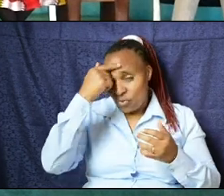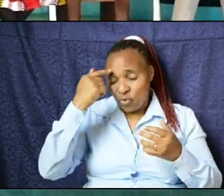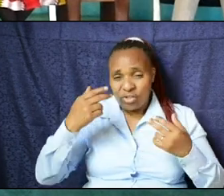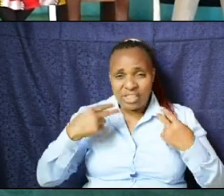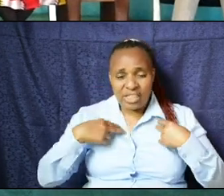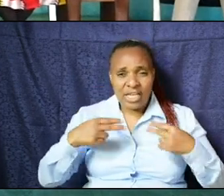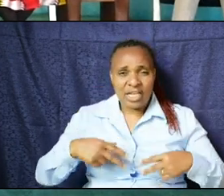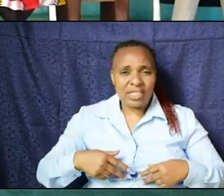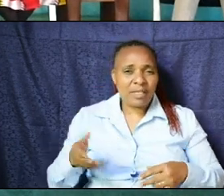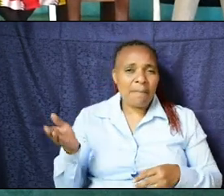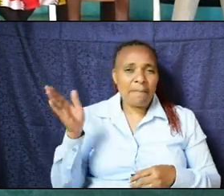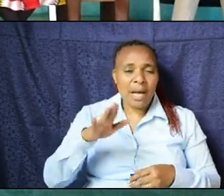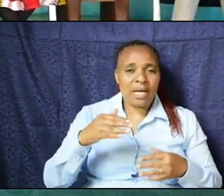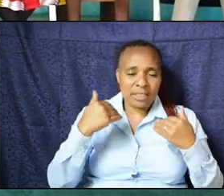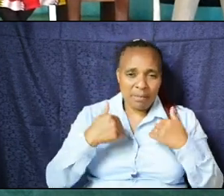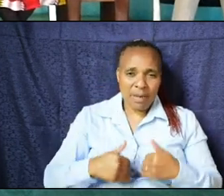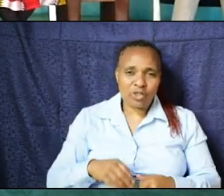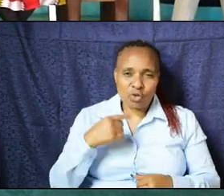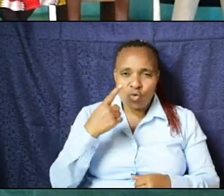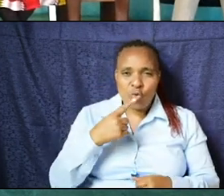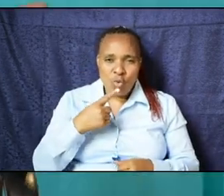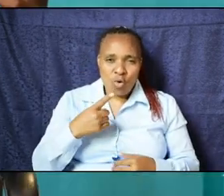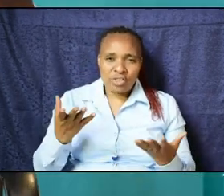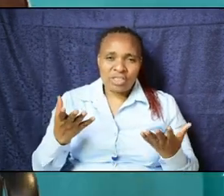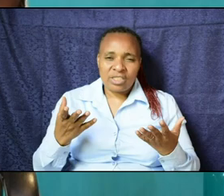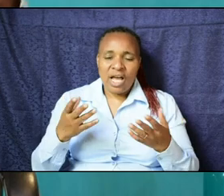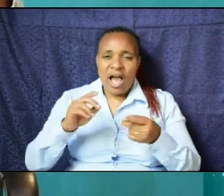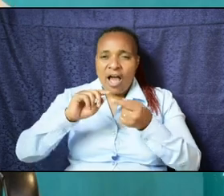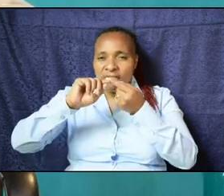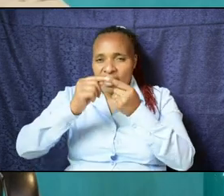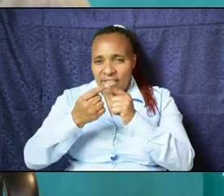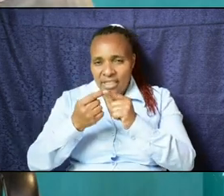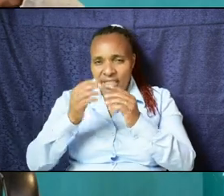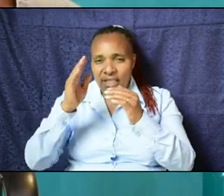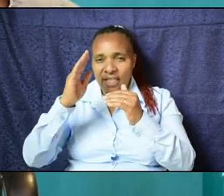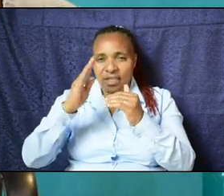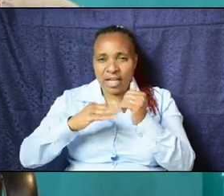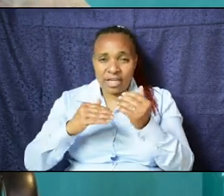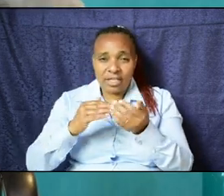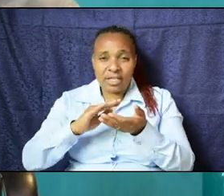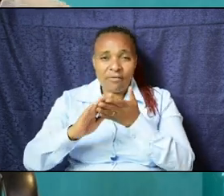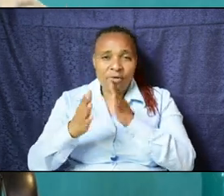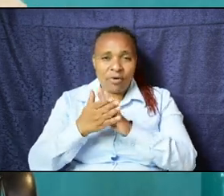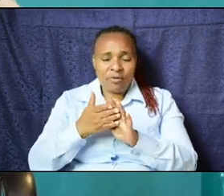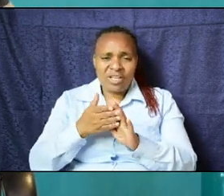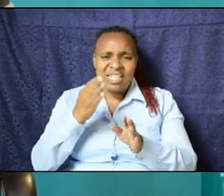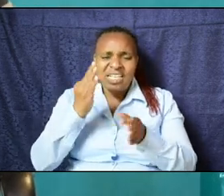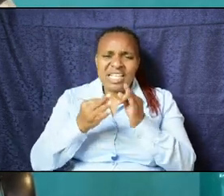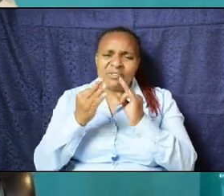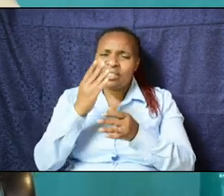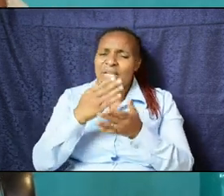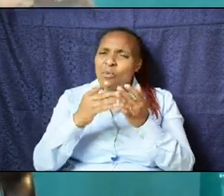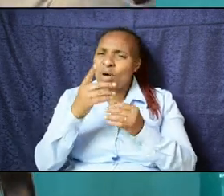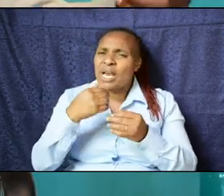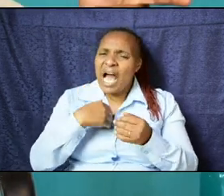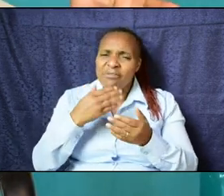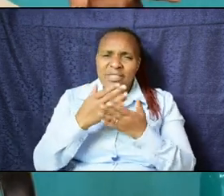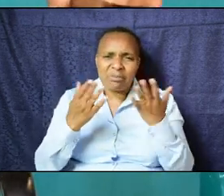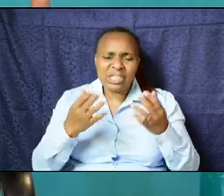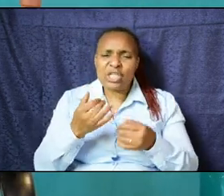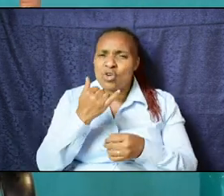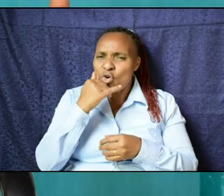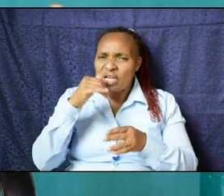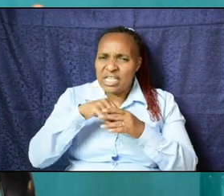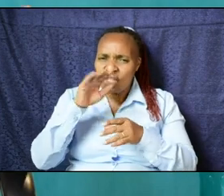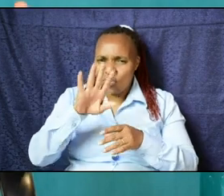who's forgiving more than the person who's being forgiven. You know, when you have a grudge in your heart, you're the one who's actually hurting more than the person who